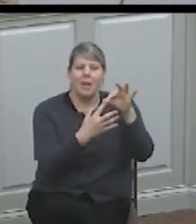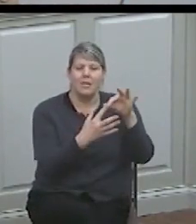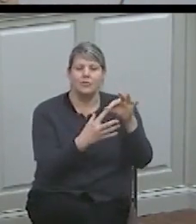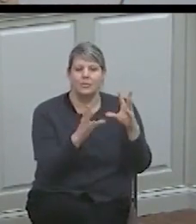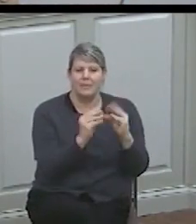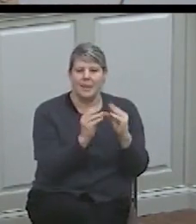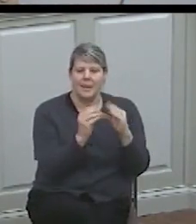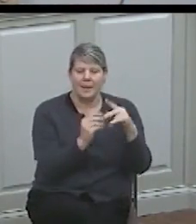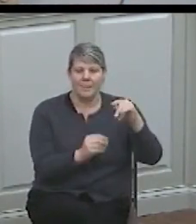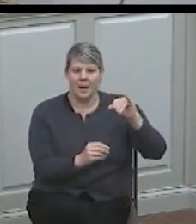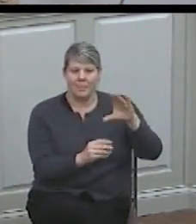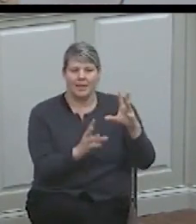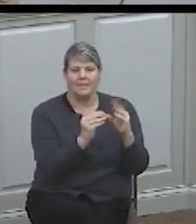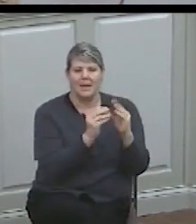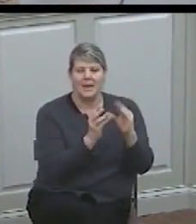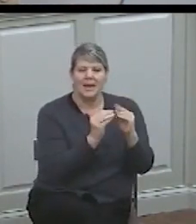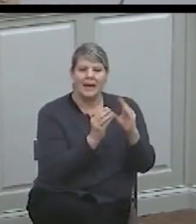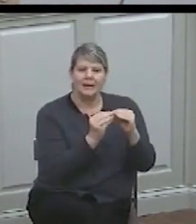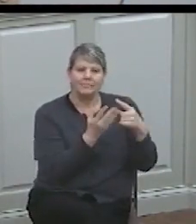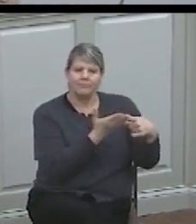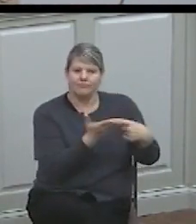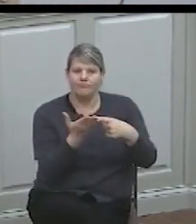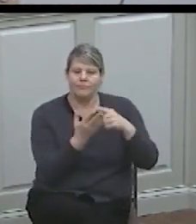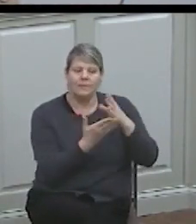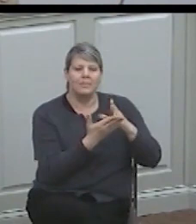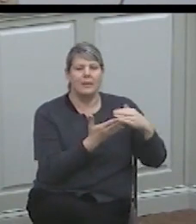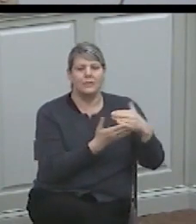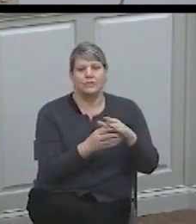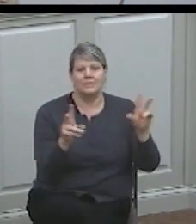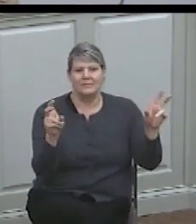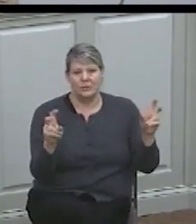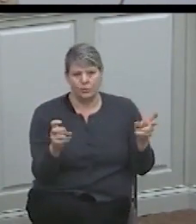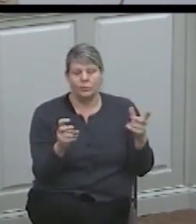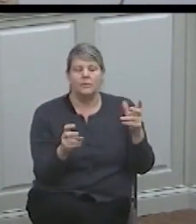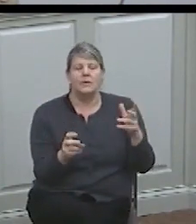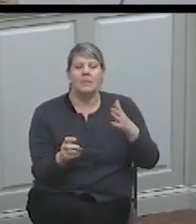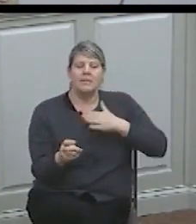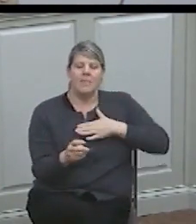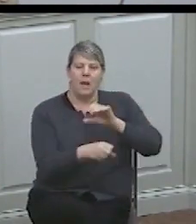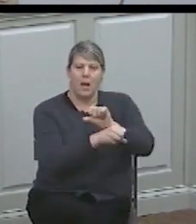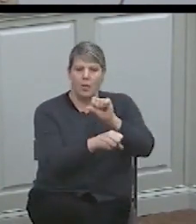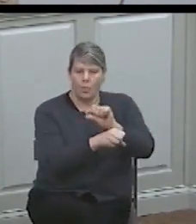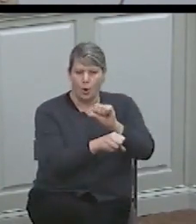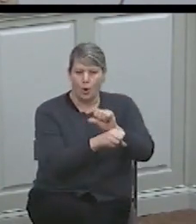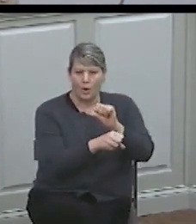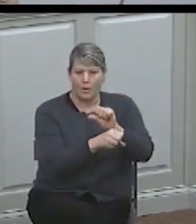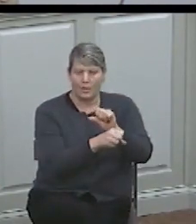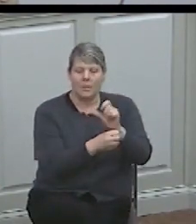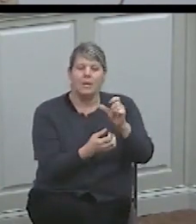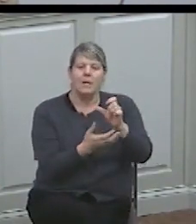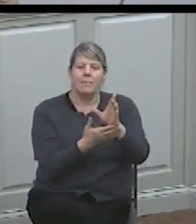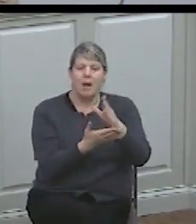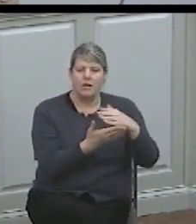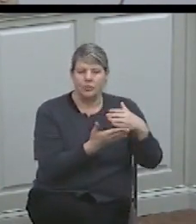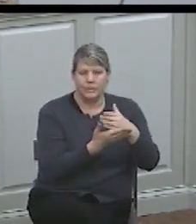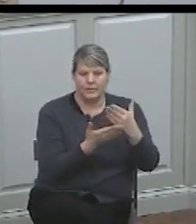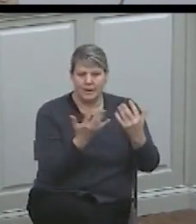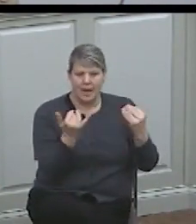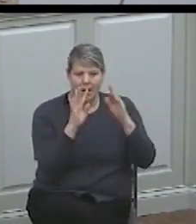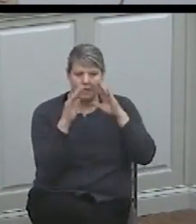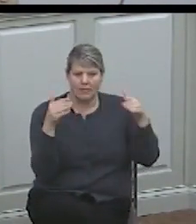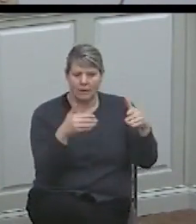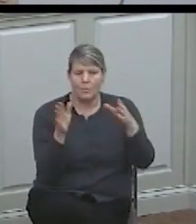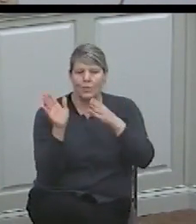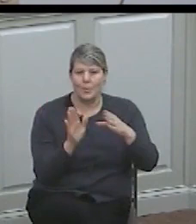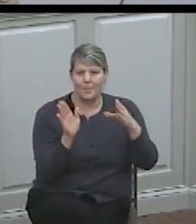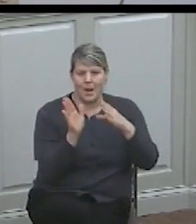meeting ahead of this meeting to talk about budget issues. My work as city manager and the staff at this time of the year is largely geared towards preparing